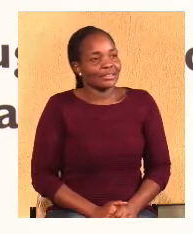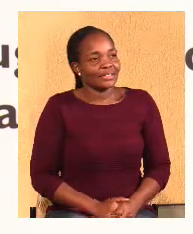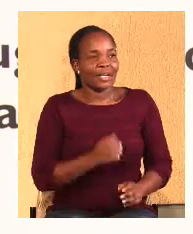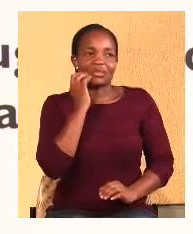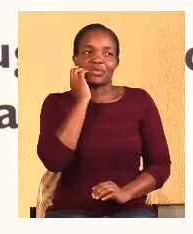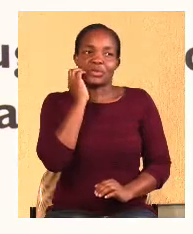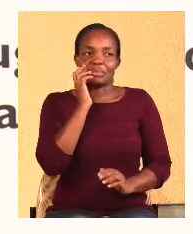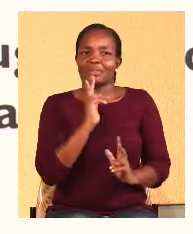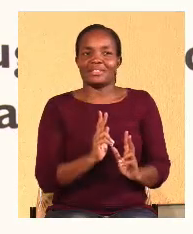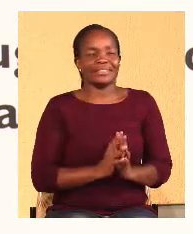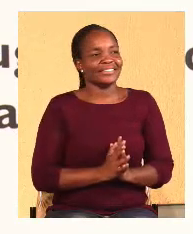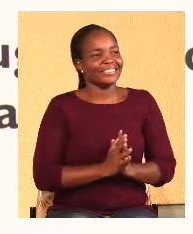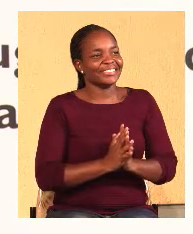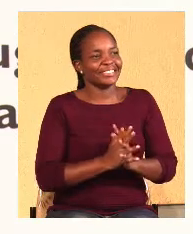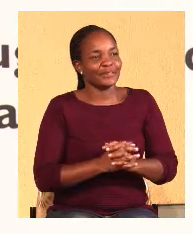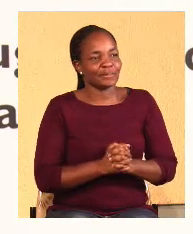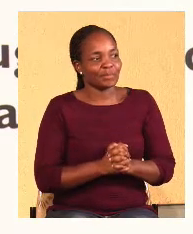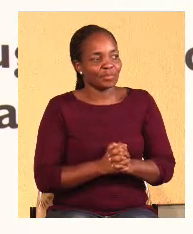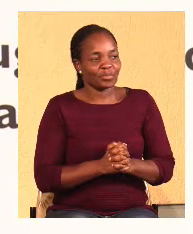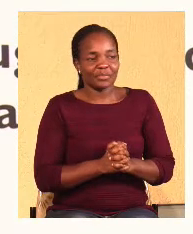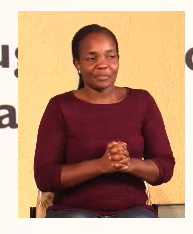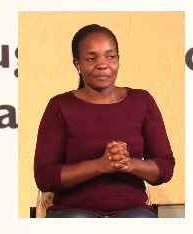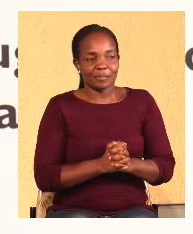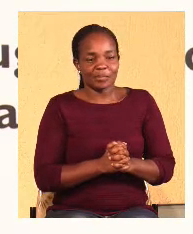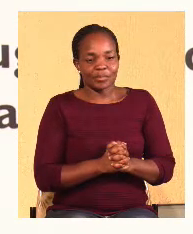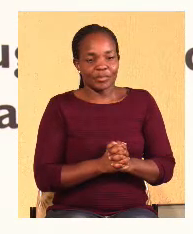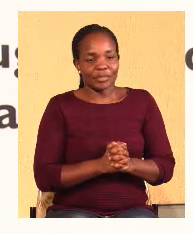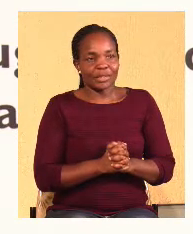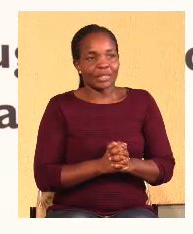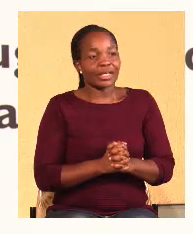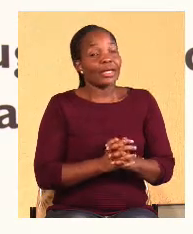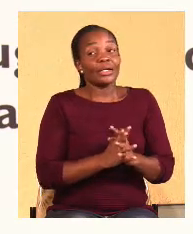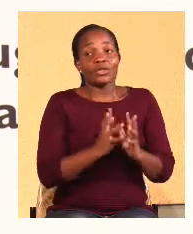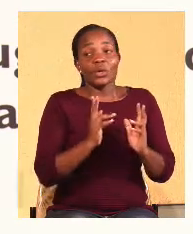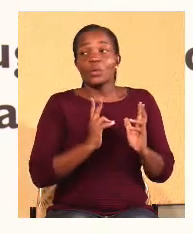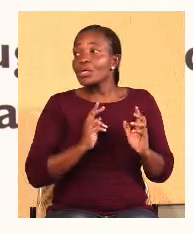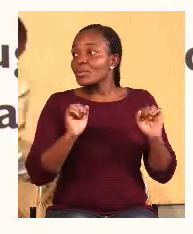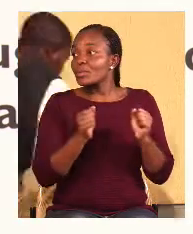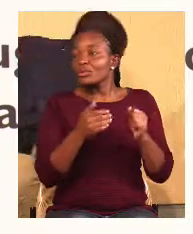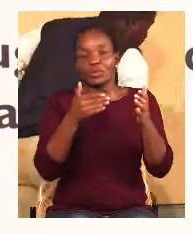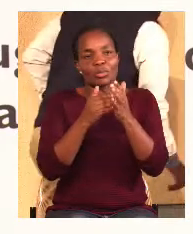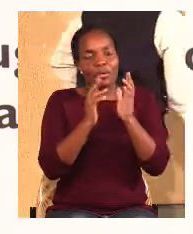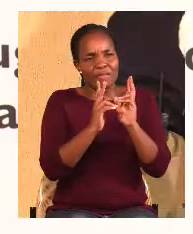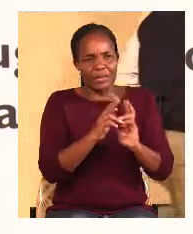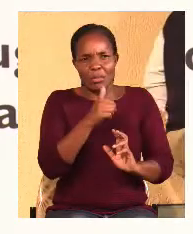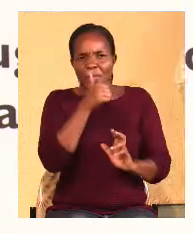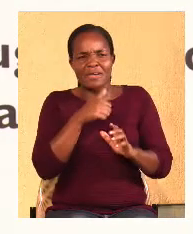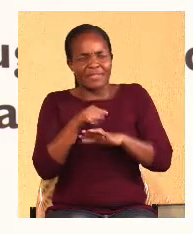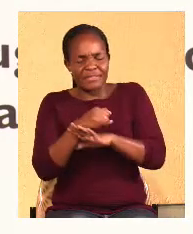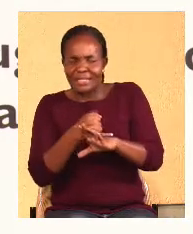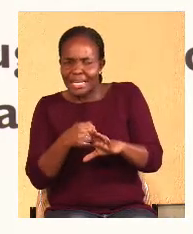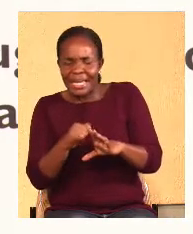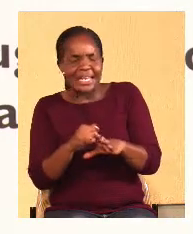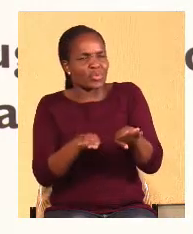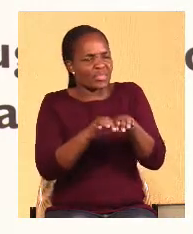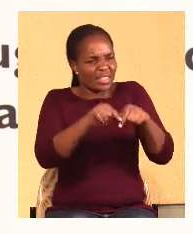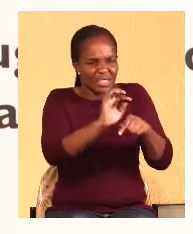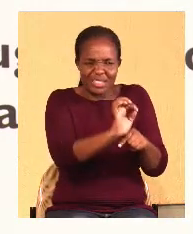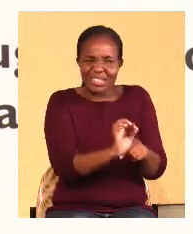So that's really the point that I would like to make. So, like the Attorney General was saying earlier